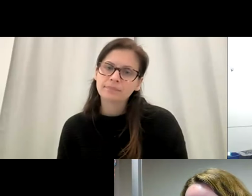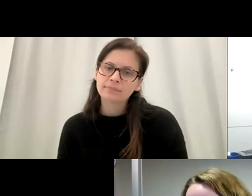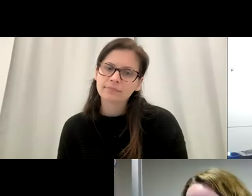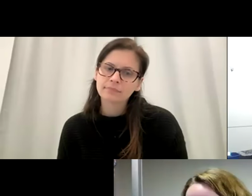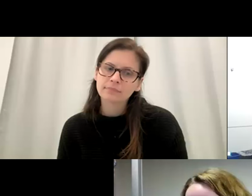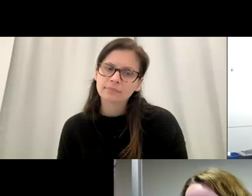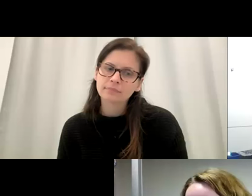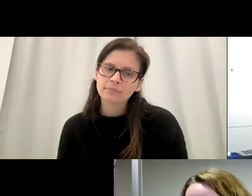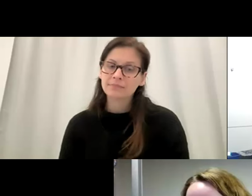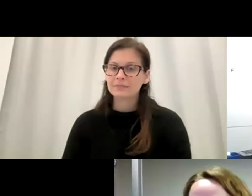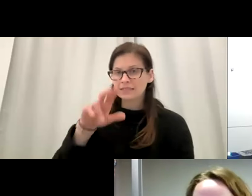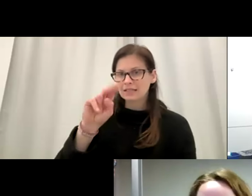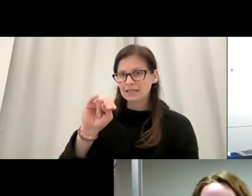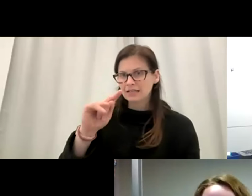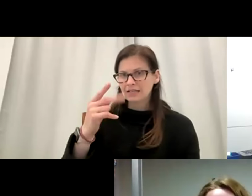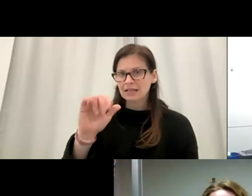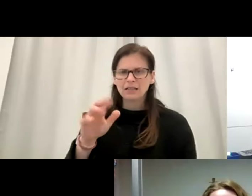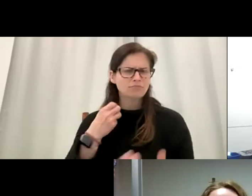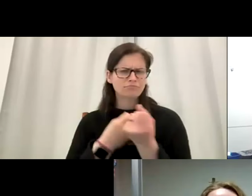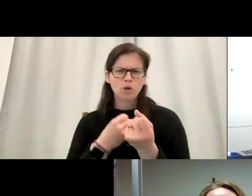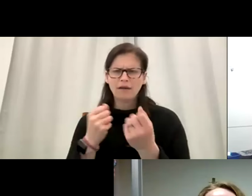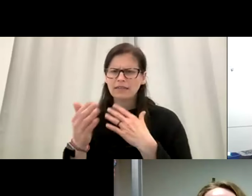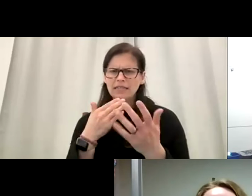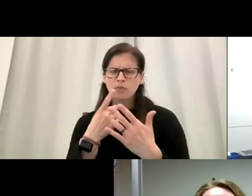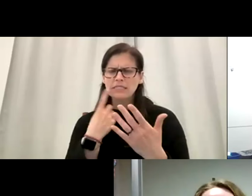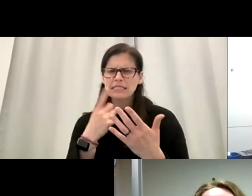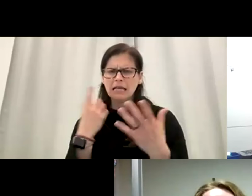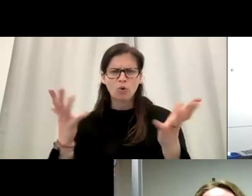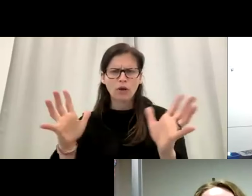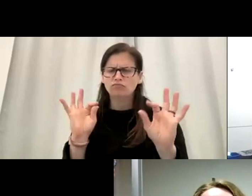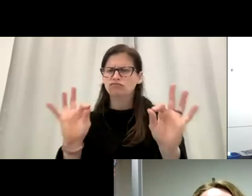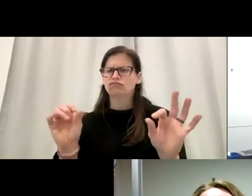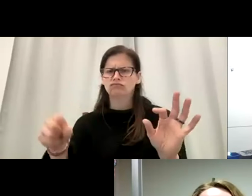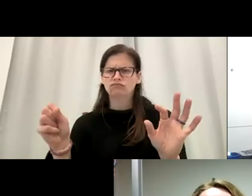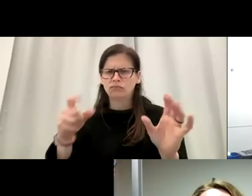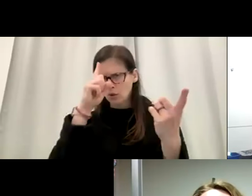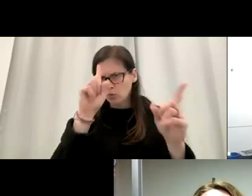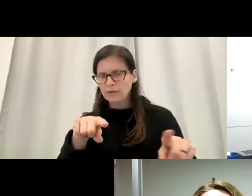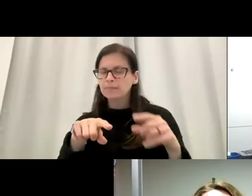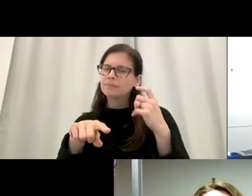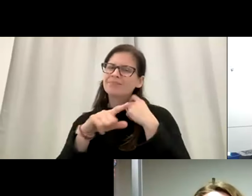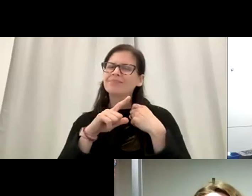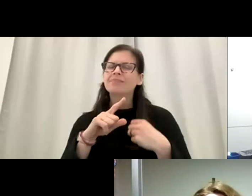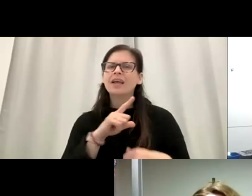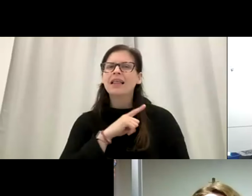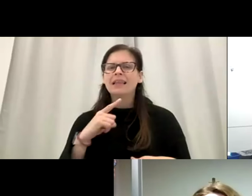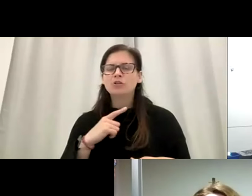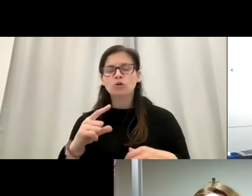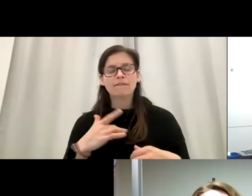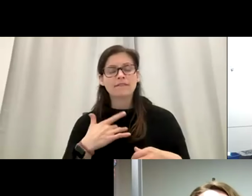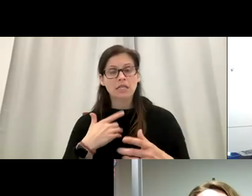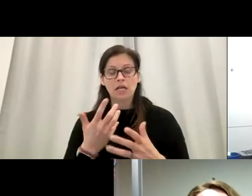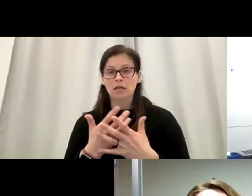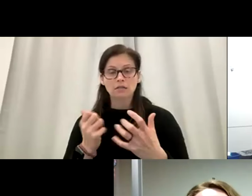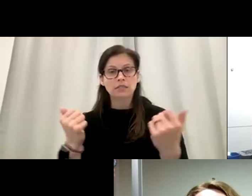Yeah, totally second everything that was said. I think it's just, the legislature is super, it's super daunting really trying to